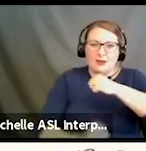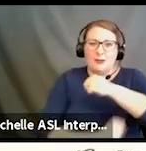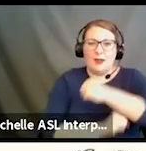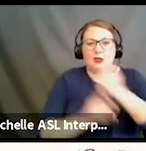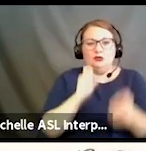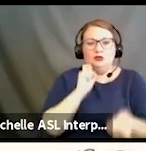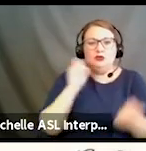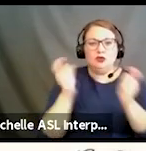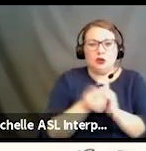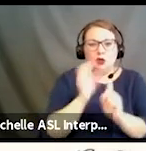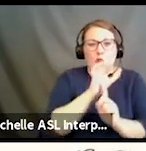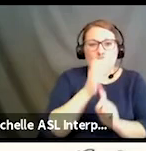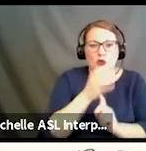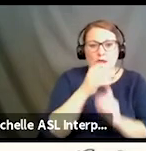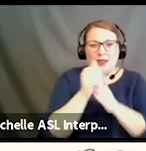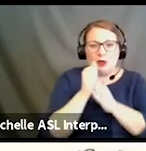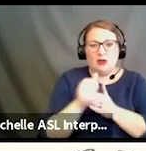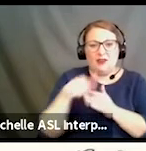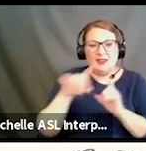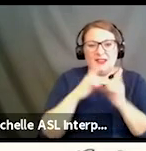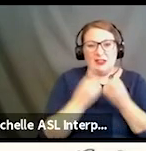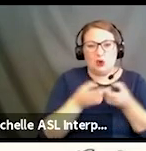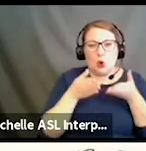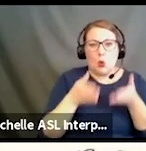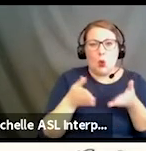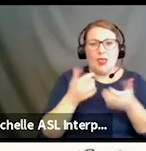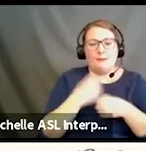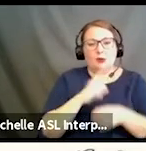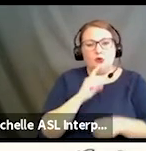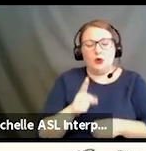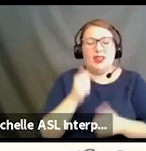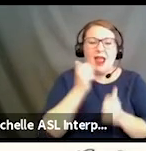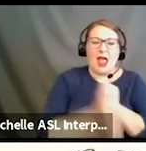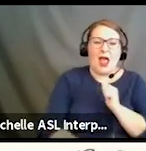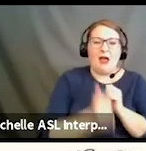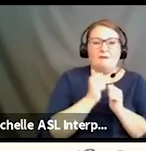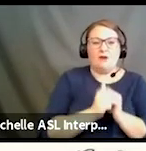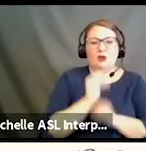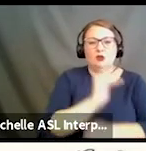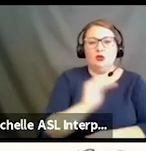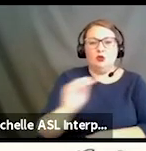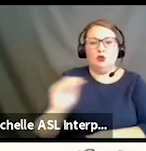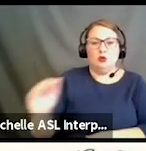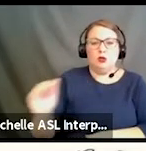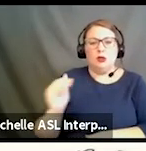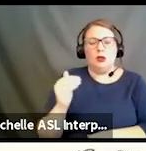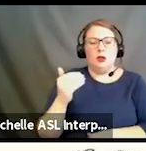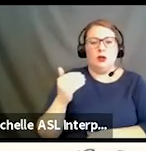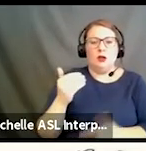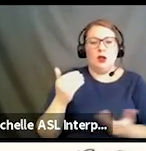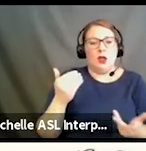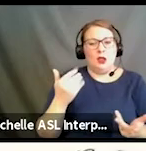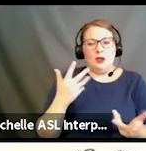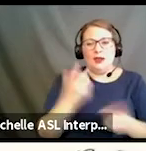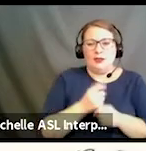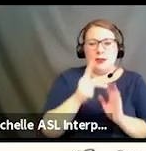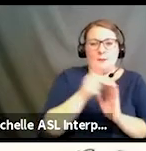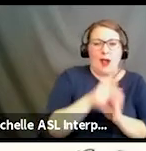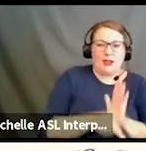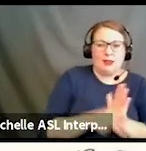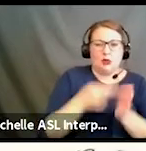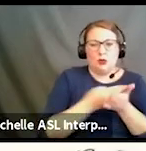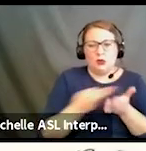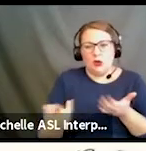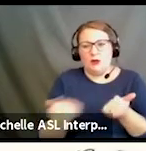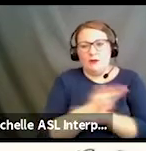the culture and leadership of this district in a way that ensures that every child gets the policies and resources they need